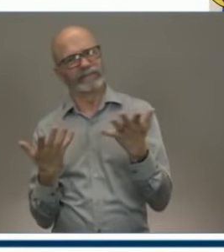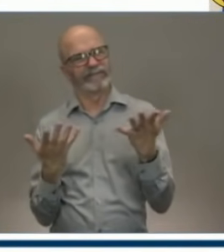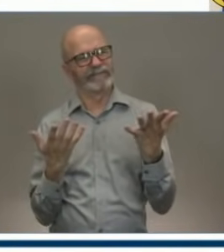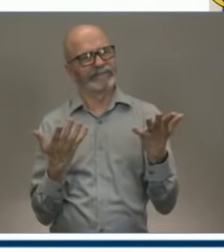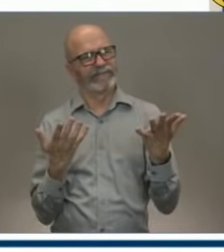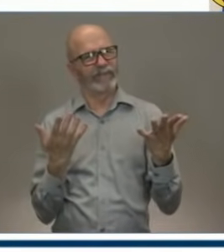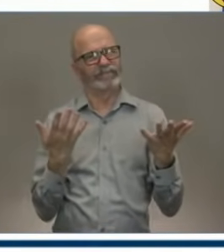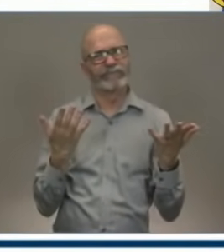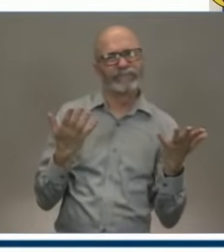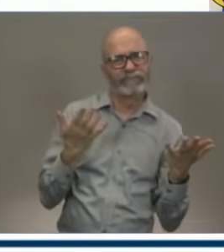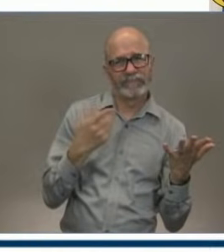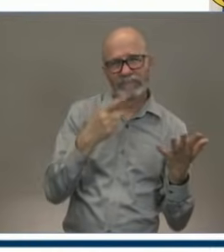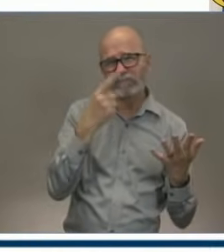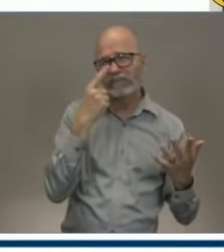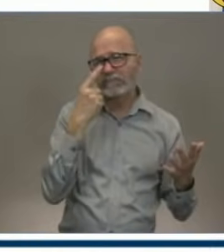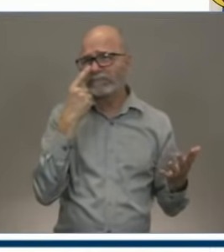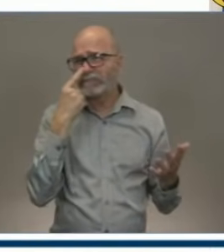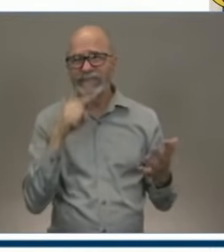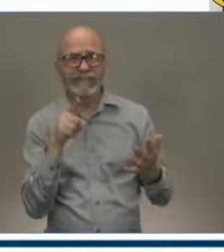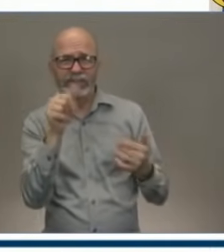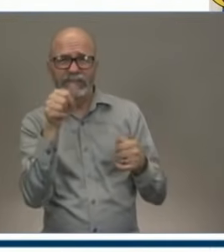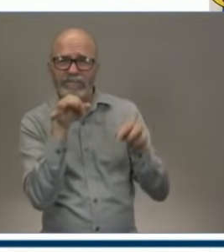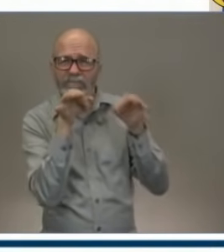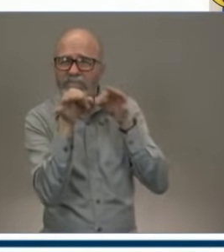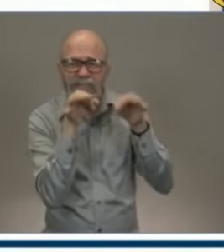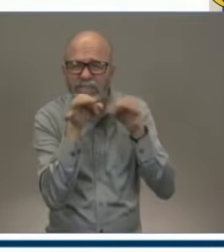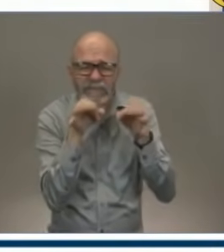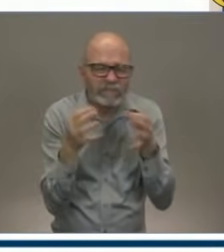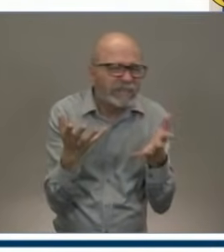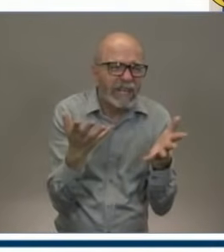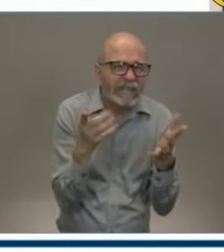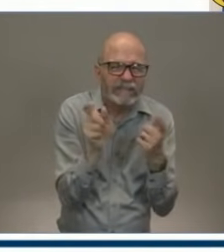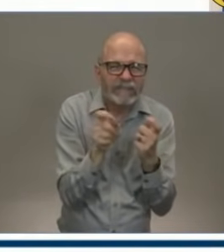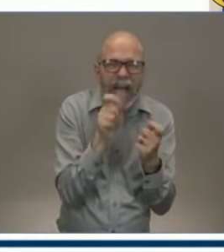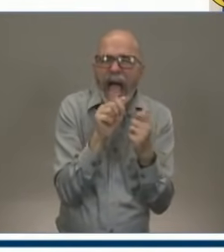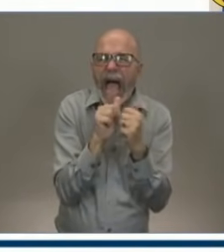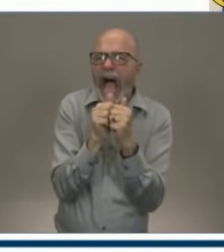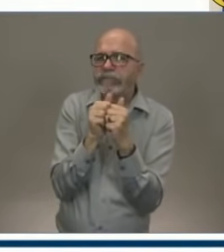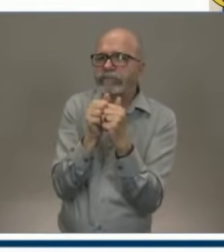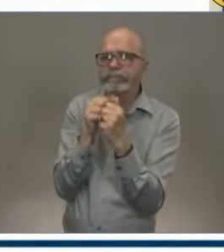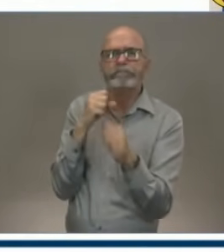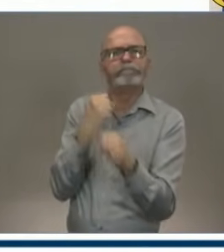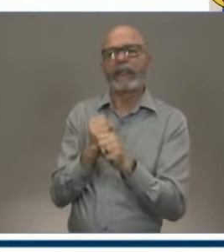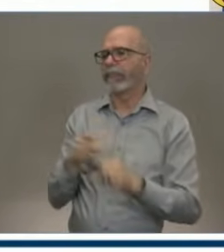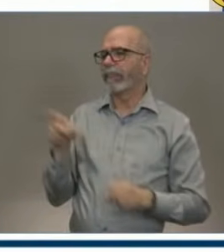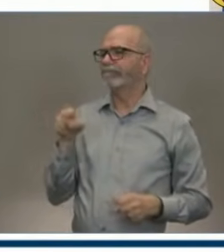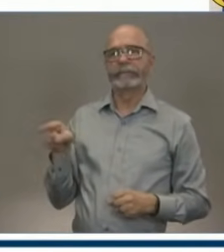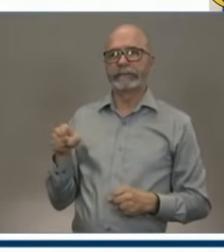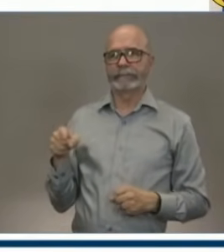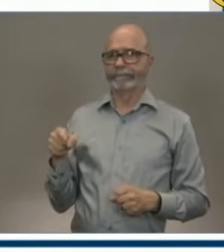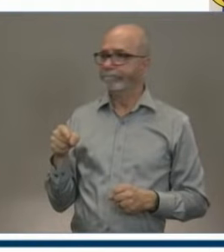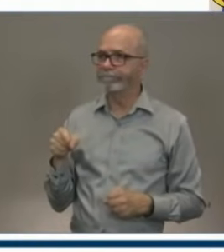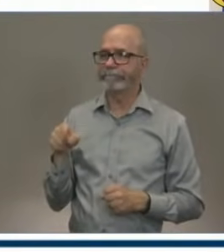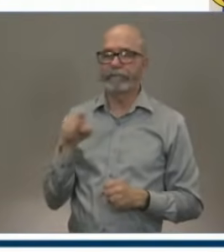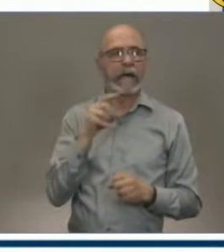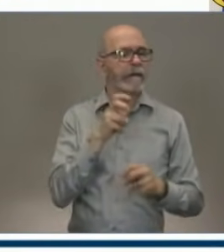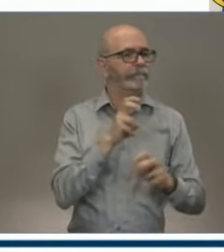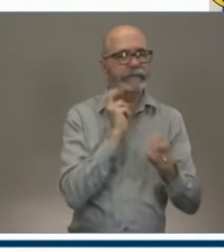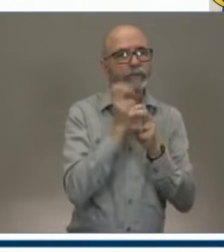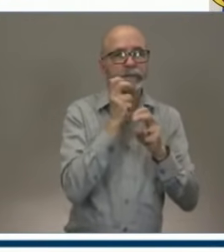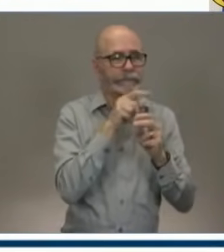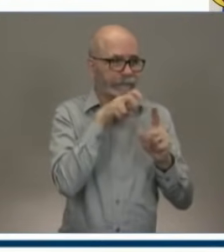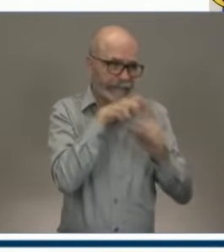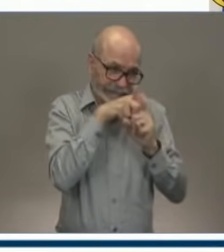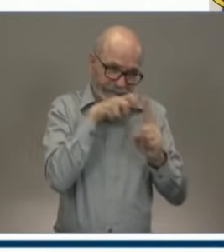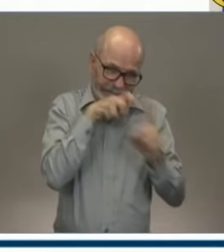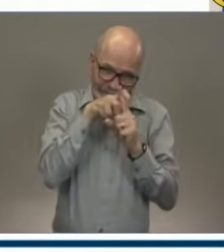can talk about how that has complicated contact tracing. And on top of appealing to people